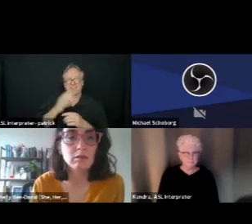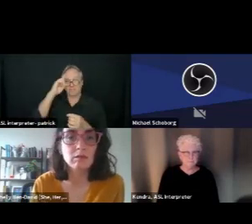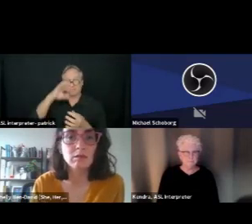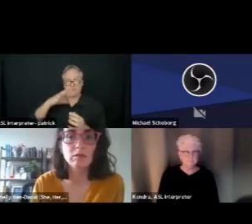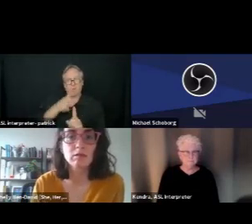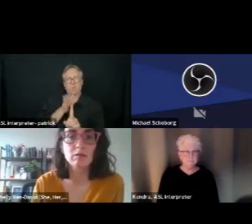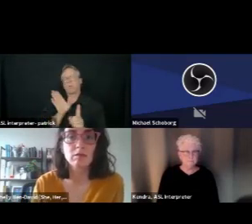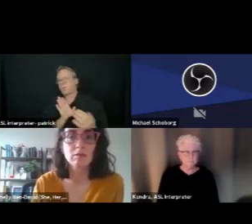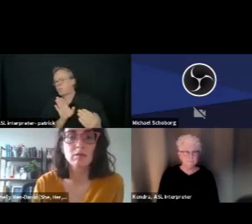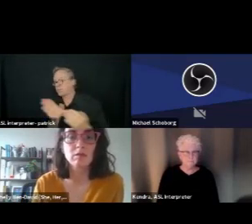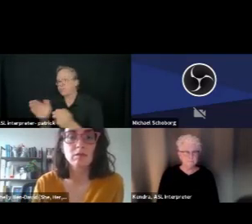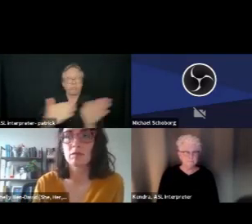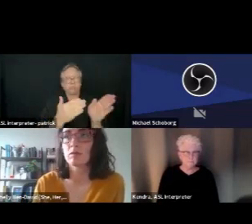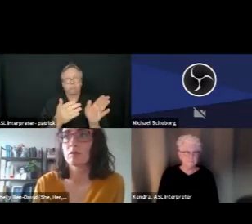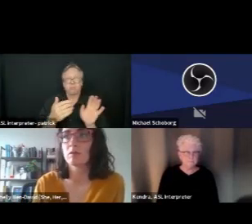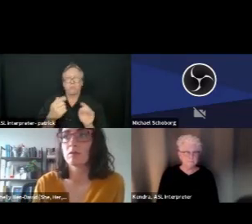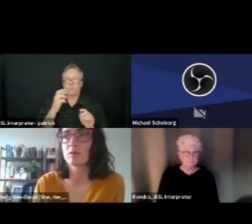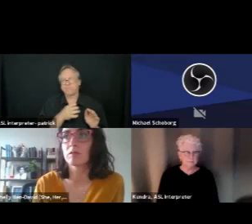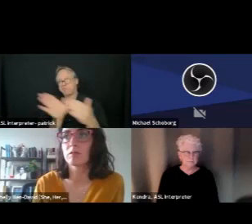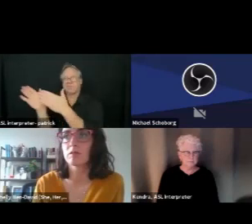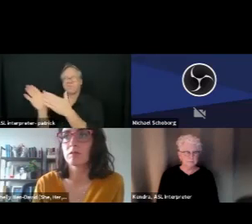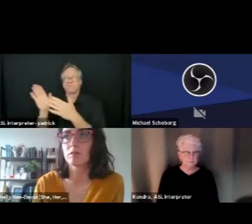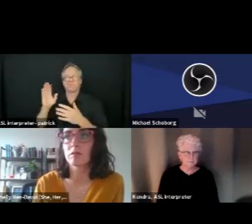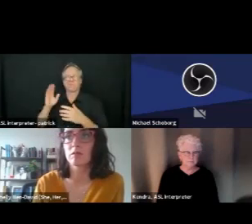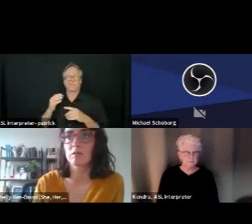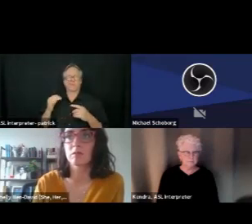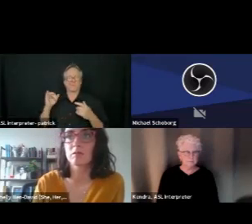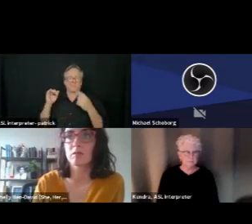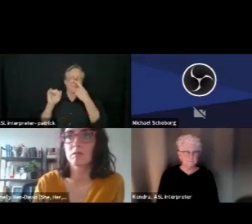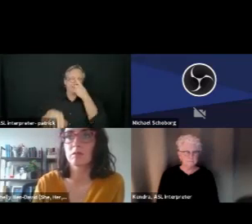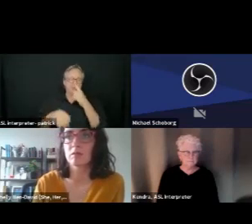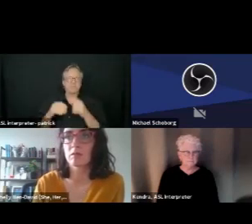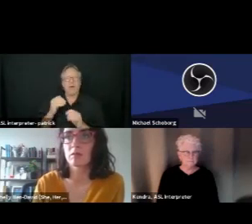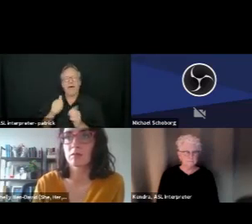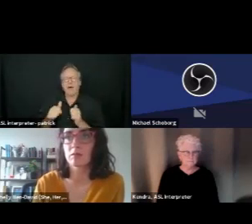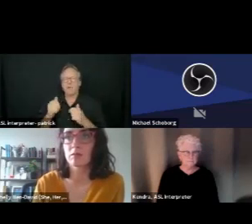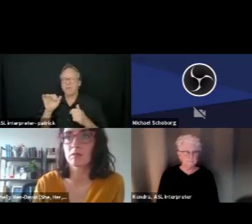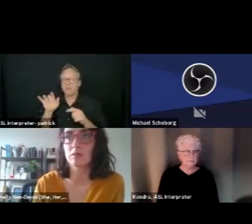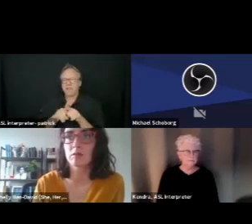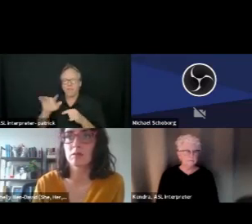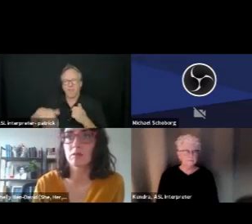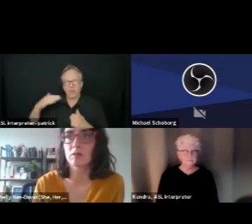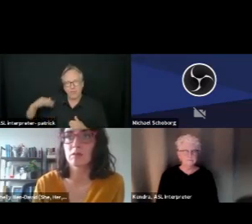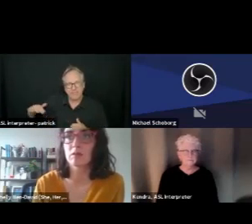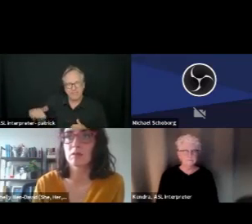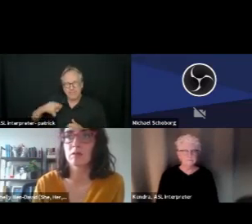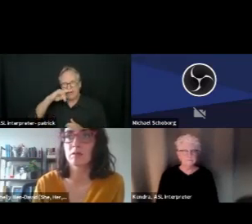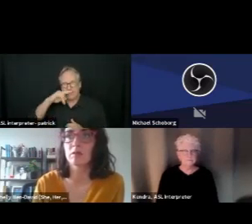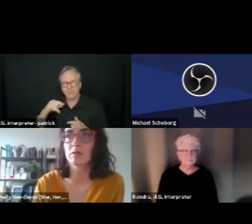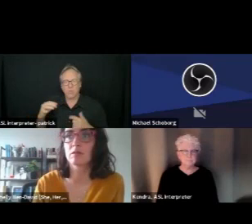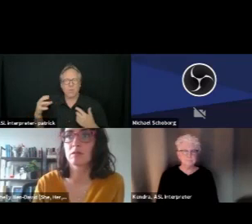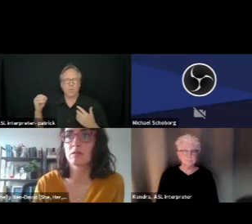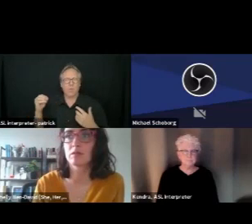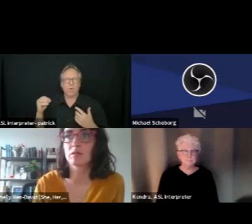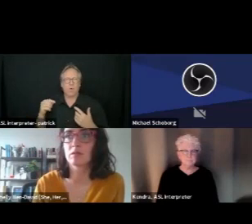attempts for them to kind of reconnect with how they were before their psychosis ever happened. So with how they were as kids, or kind of attempts to solve problems that